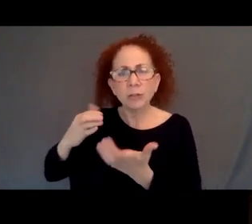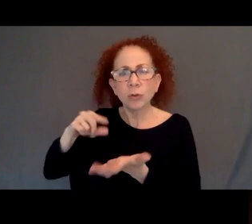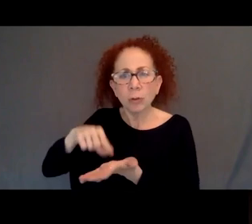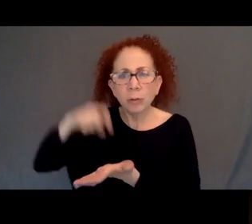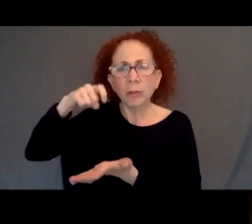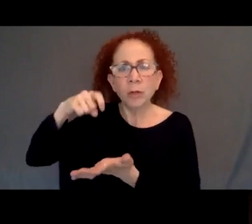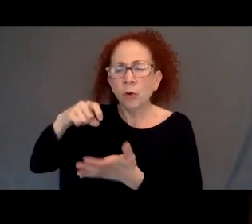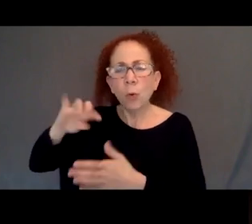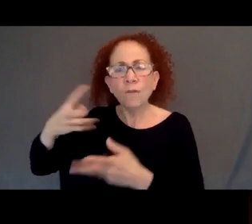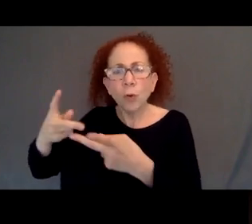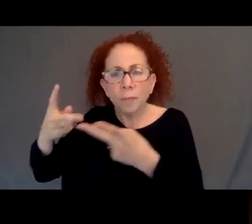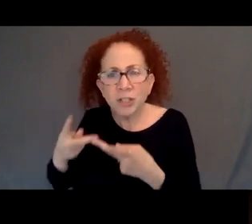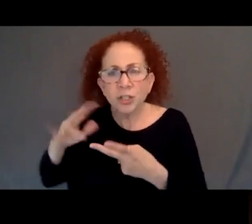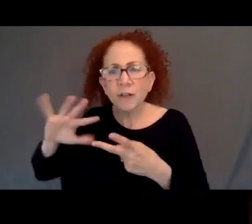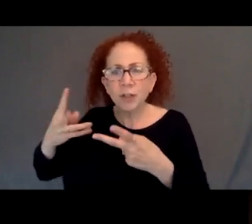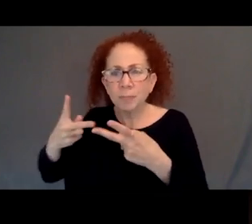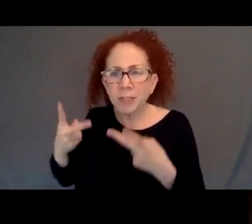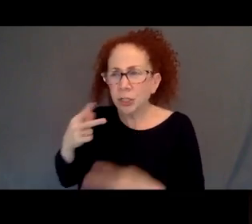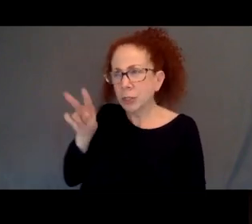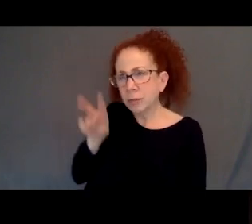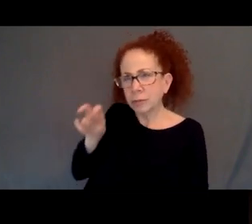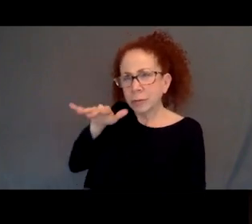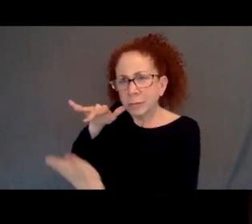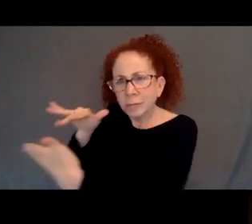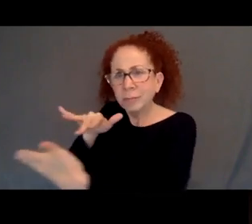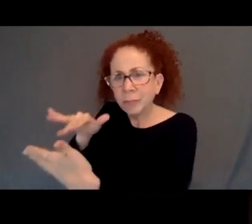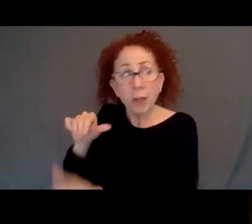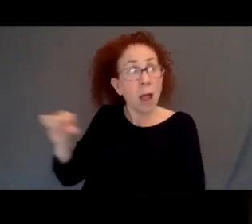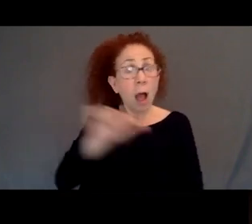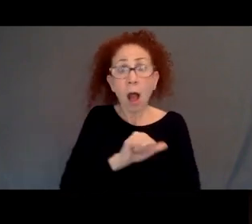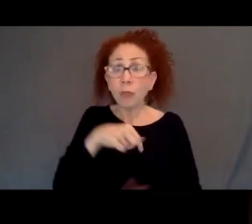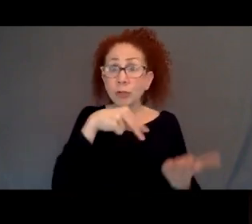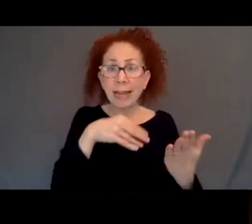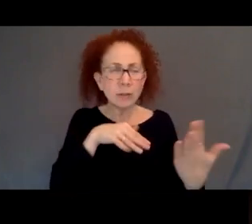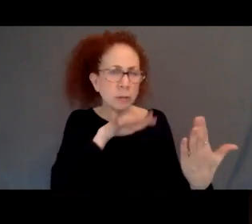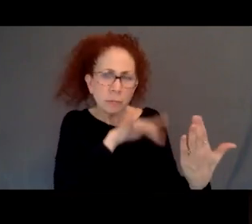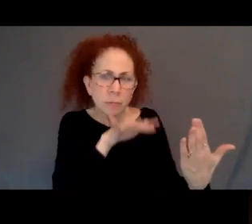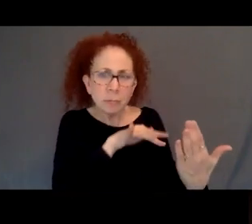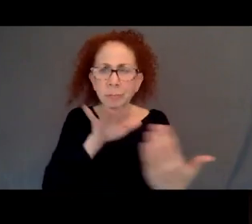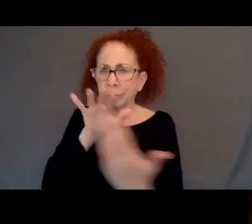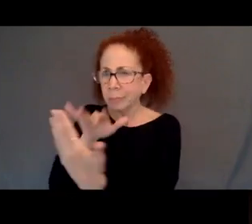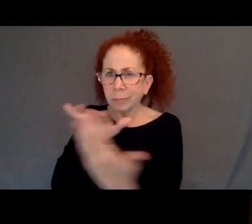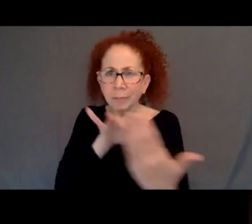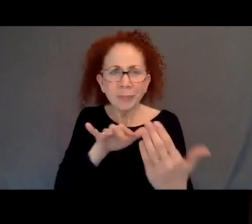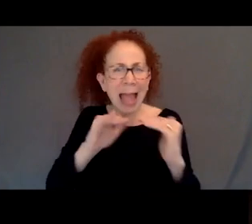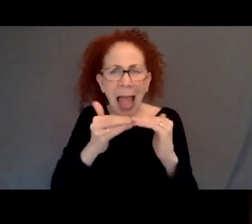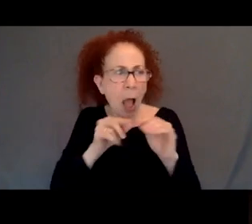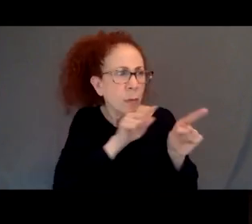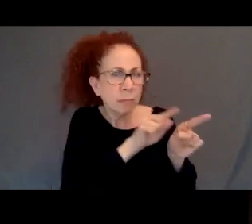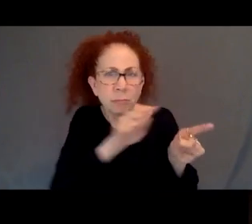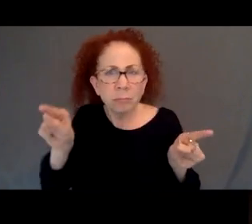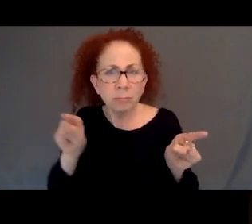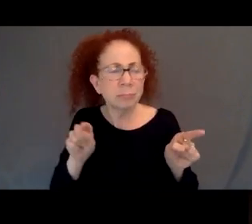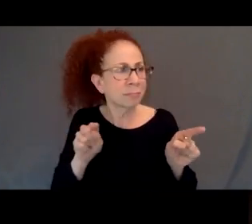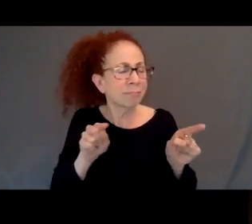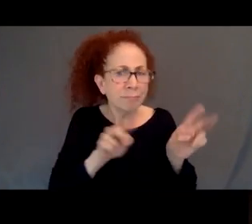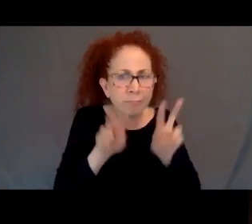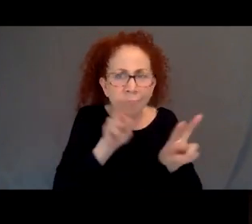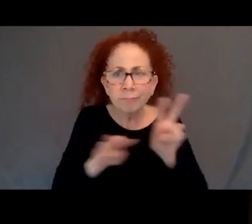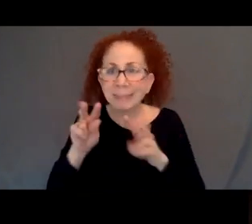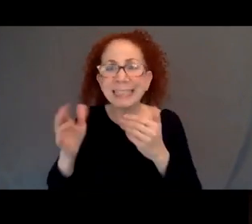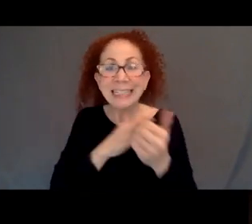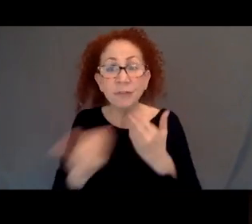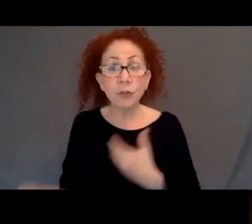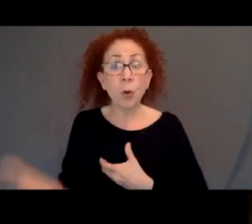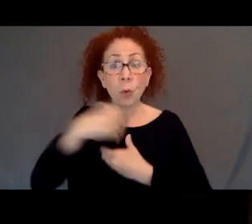or that fifth position? Or how does, you know, another one of my coworkers, how do they hit that arabesque line? And although it's going to be different on